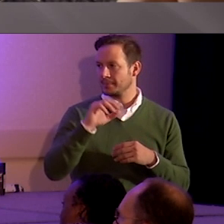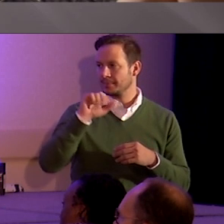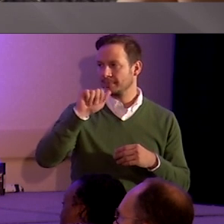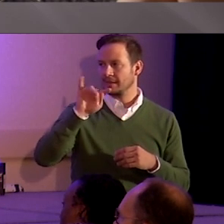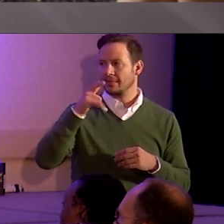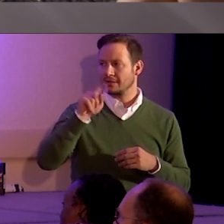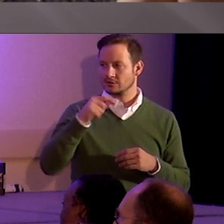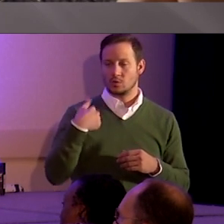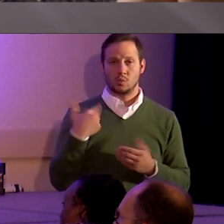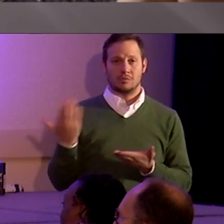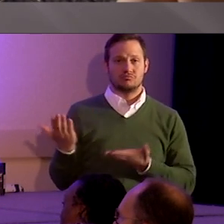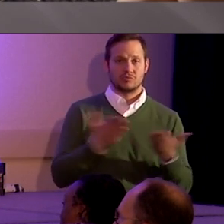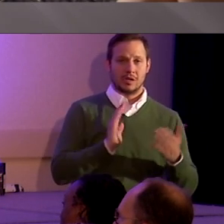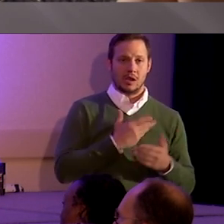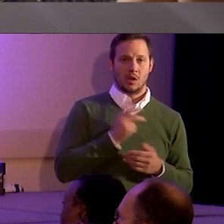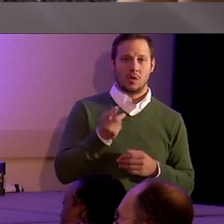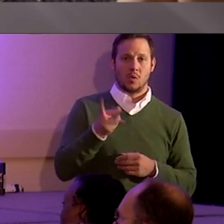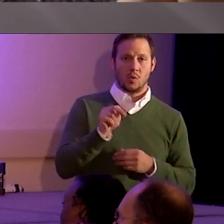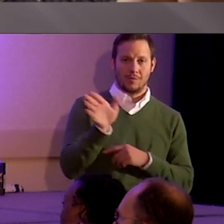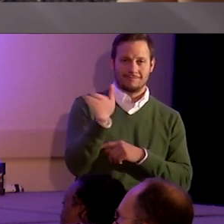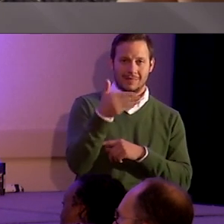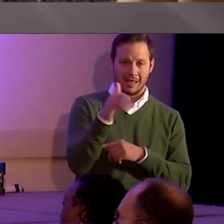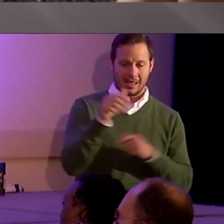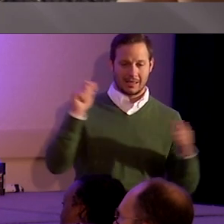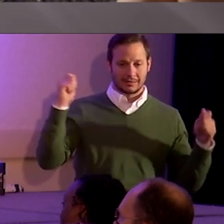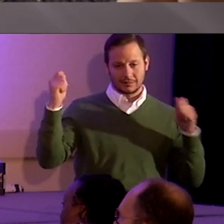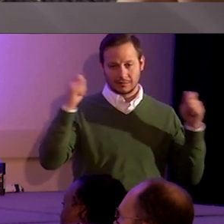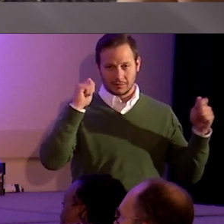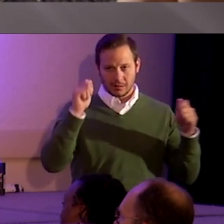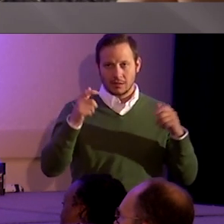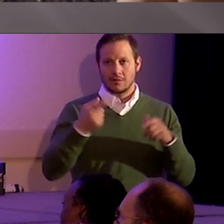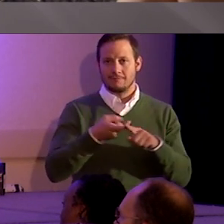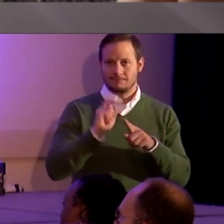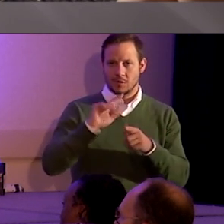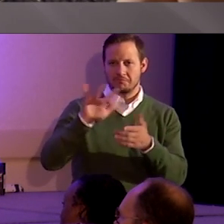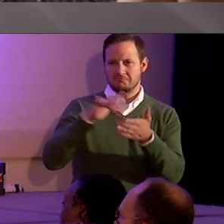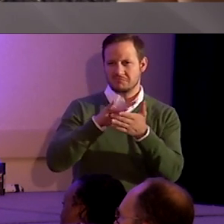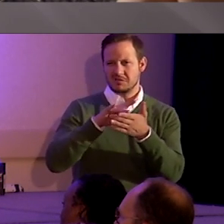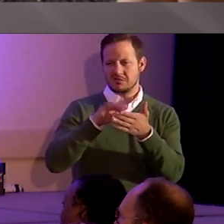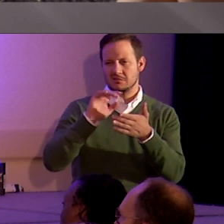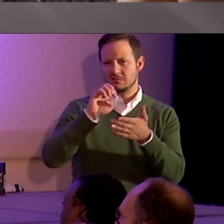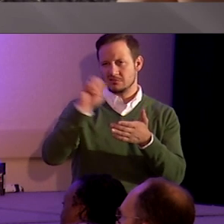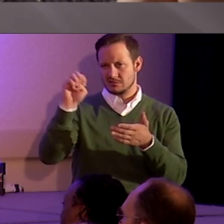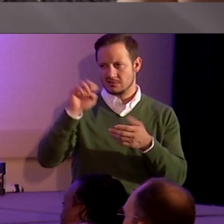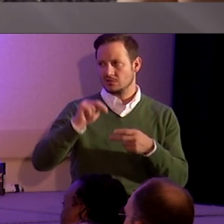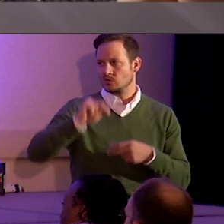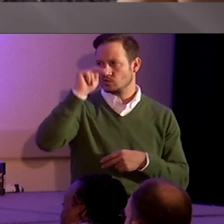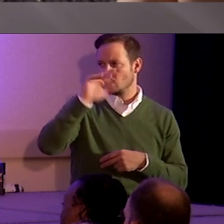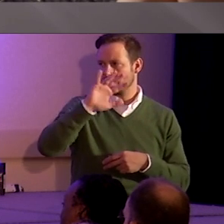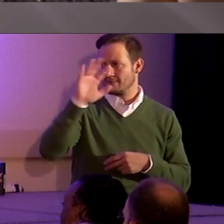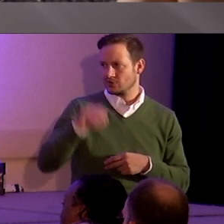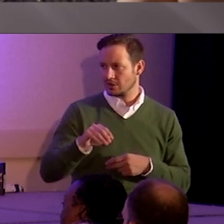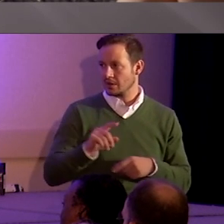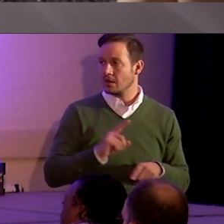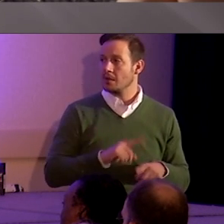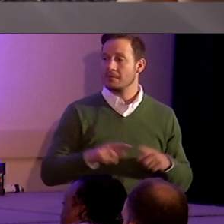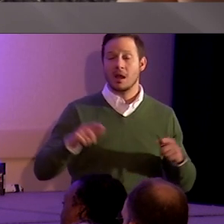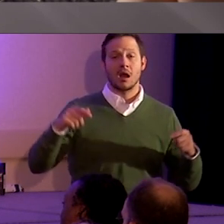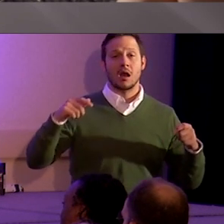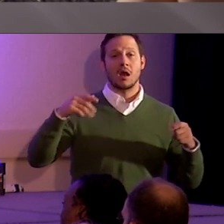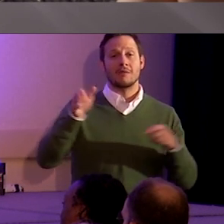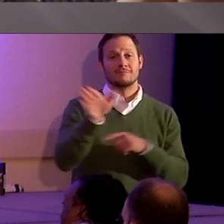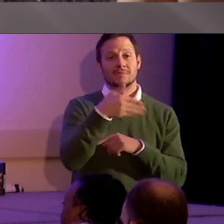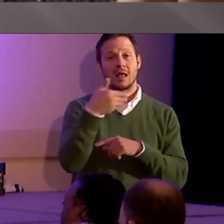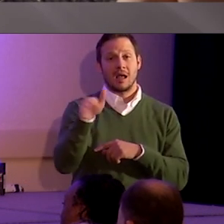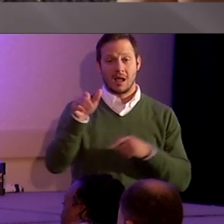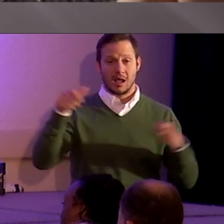the various countries we come from. We were all ex-Muslim atheist women from the Middle East and North Africa. But rather than carry a flag of the